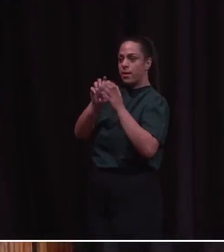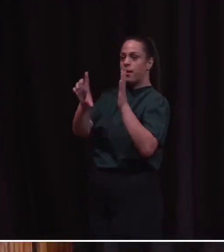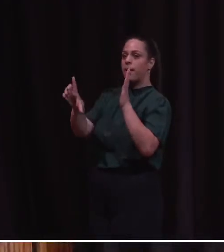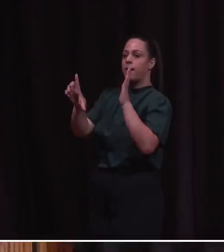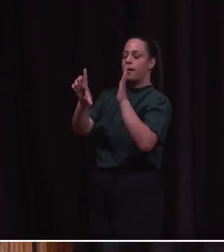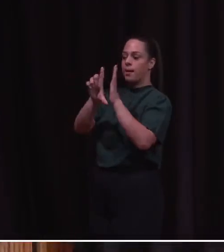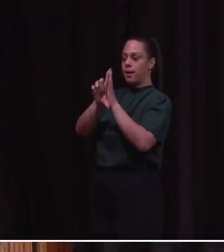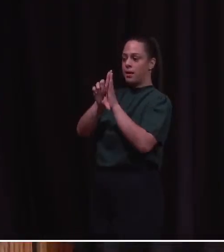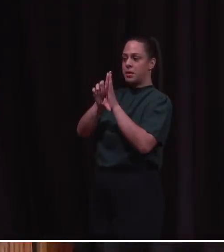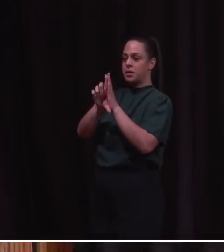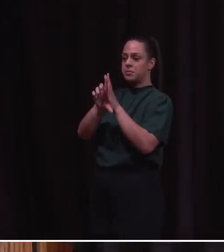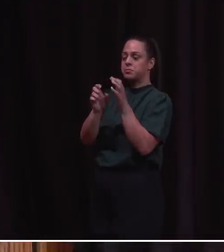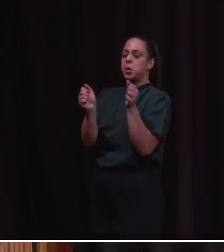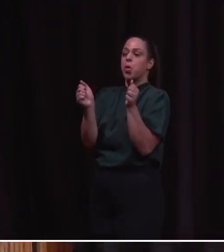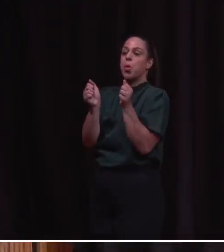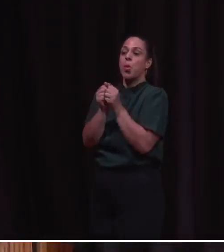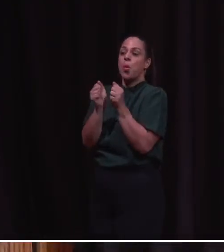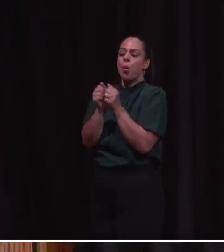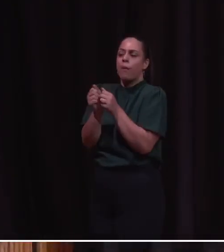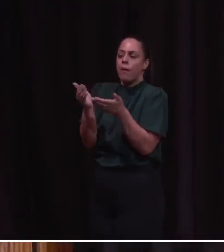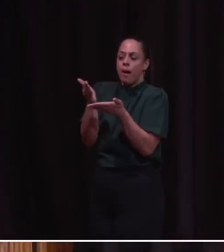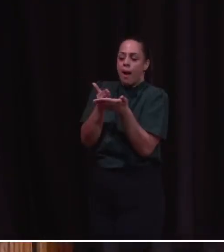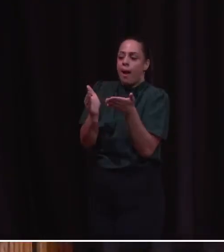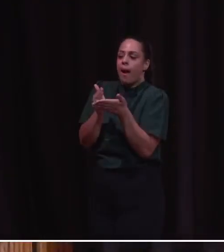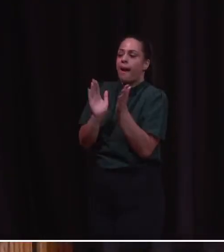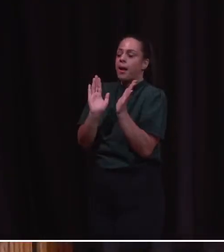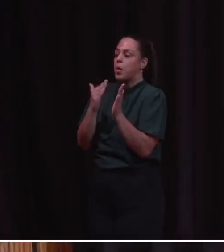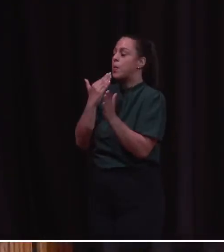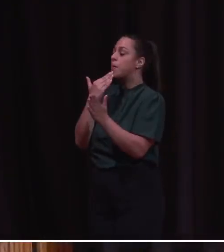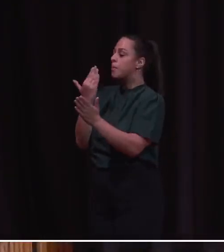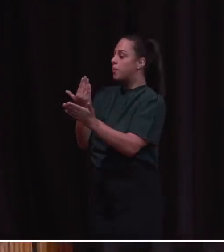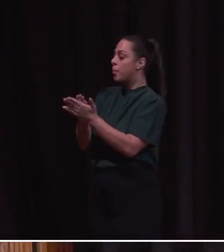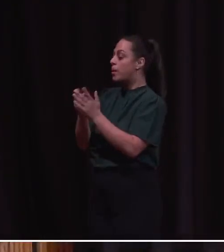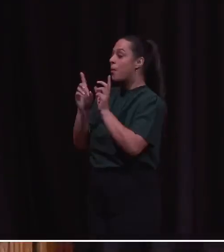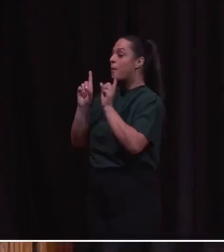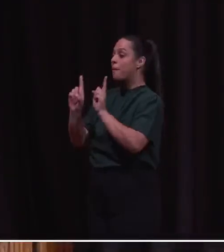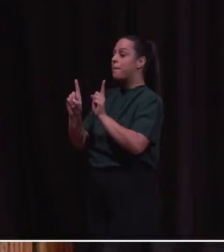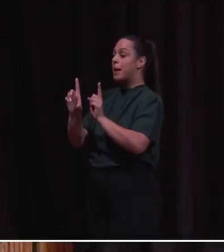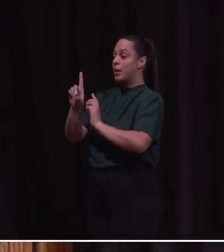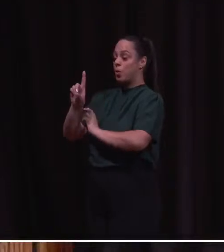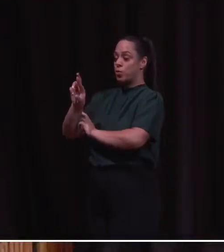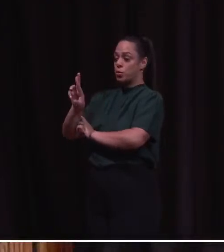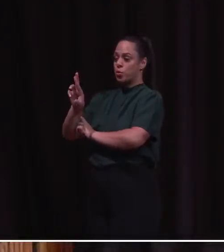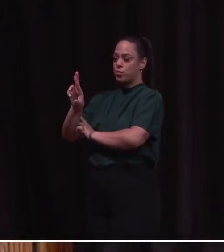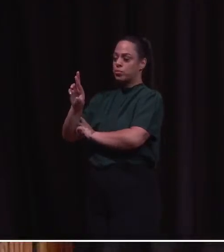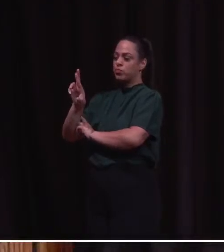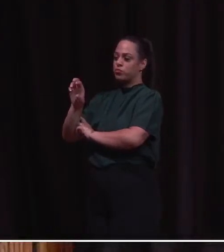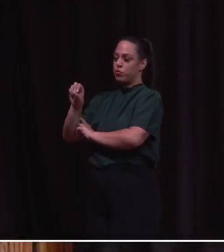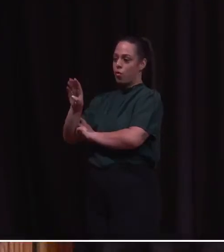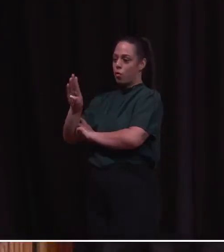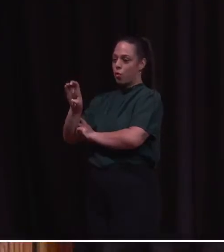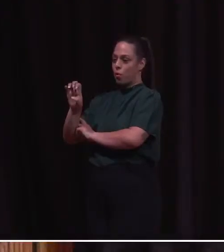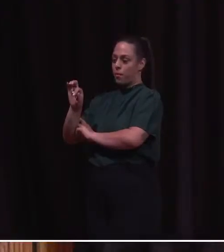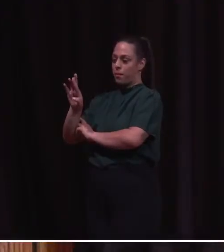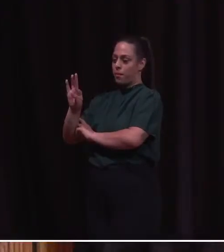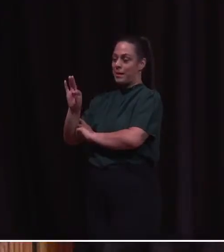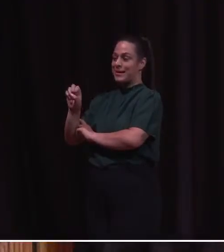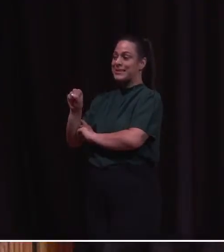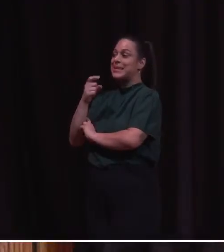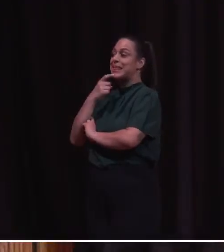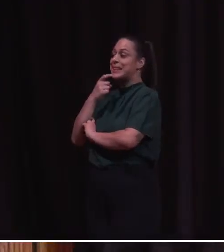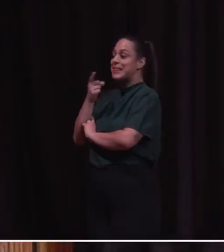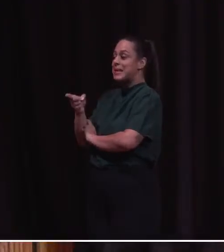another African-American law professor, Dorothy Roberts, reminds us that, and I quote, "One of America's first